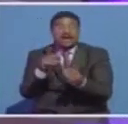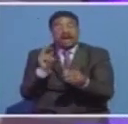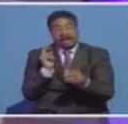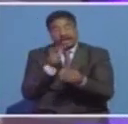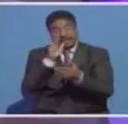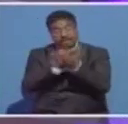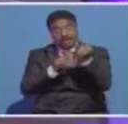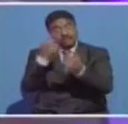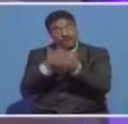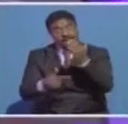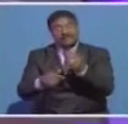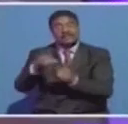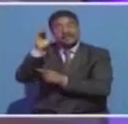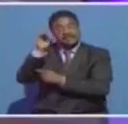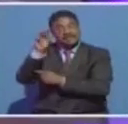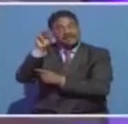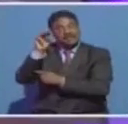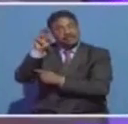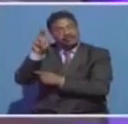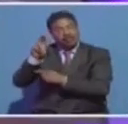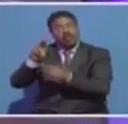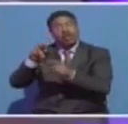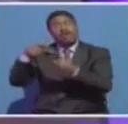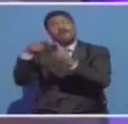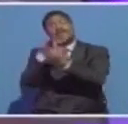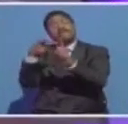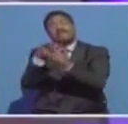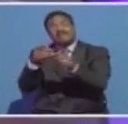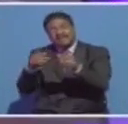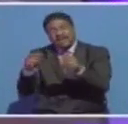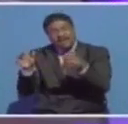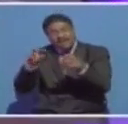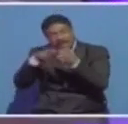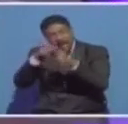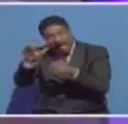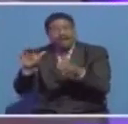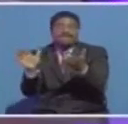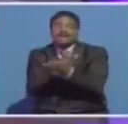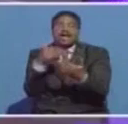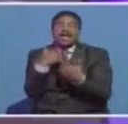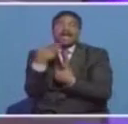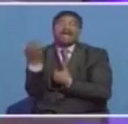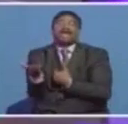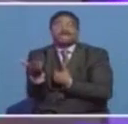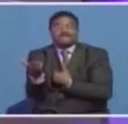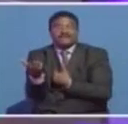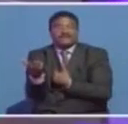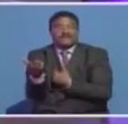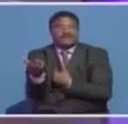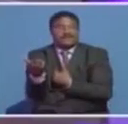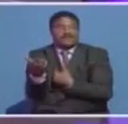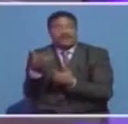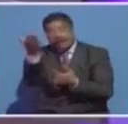now that DMMU fixes problems faster than parent ministries, only because we're using a whip to say,